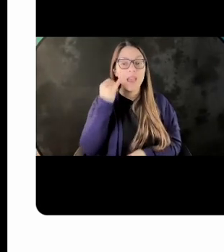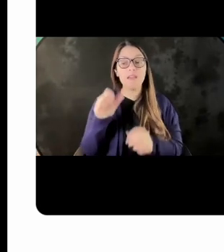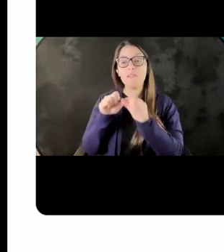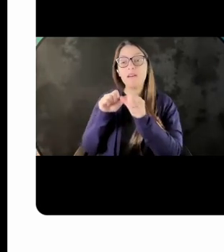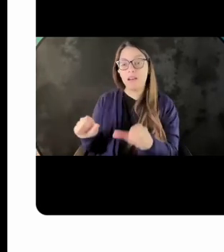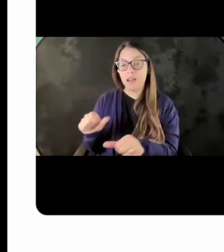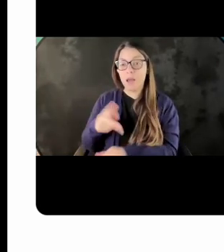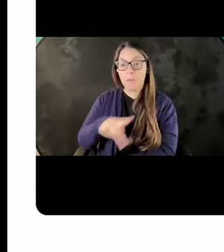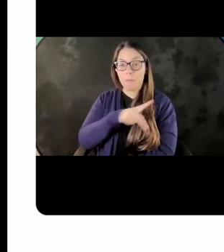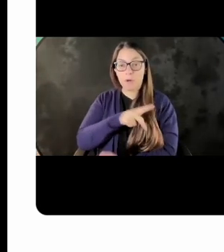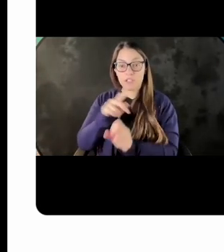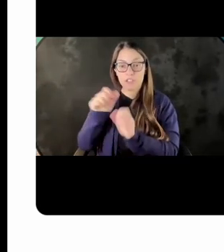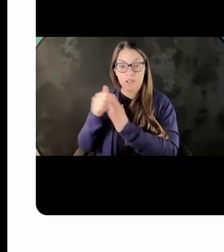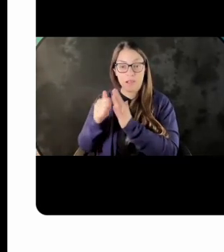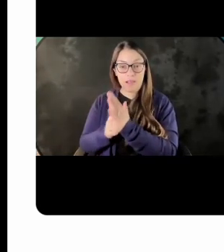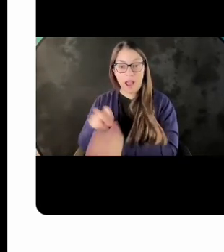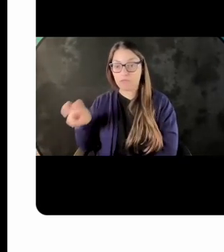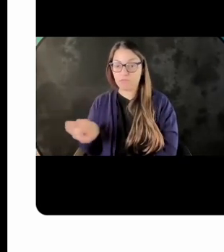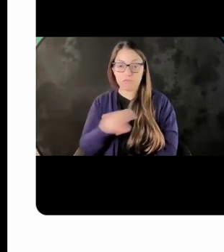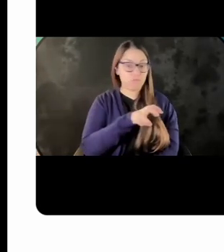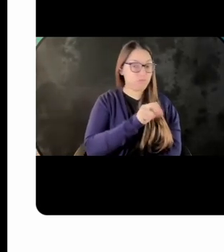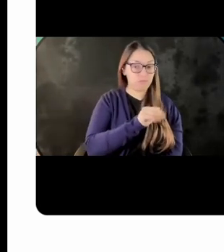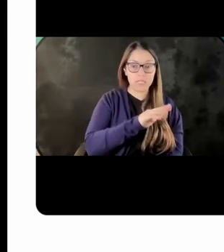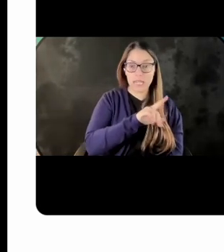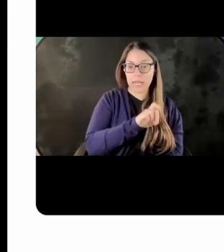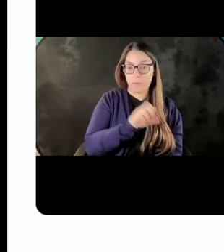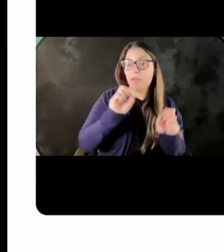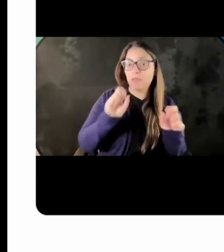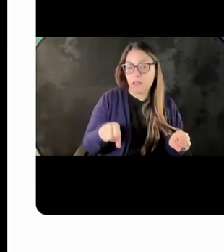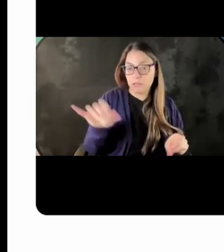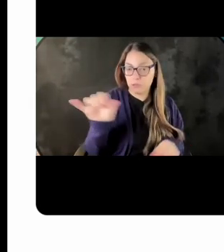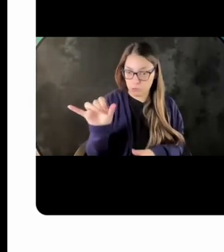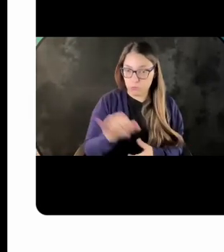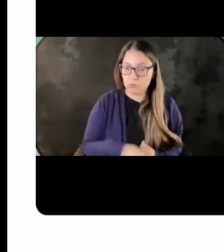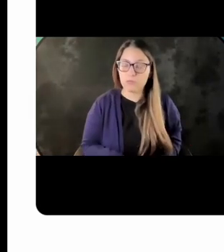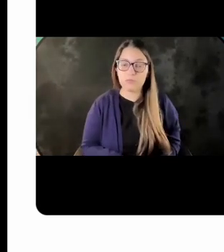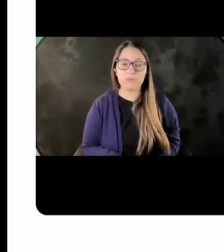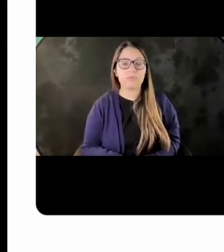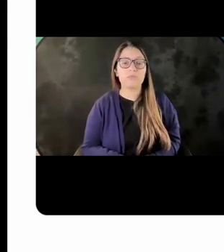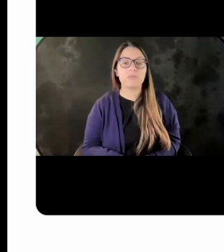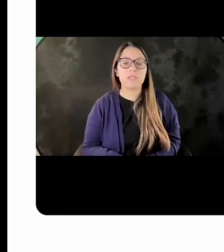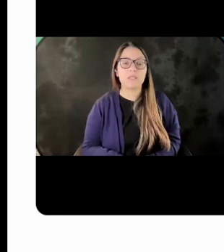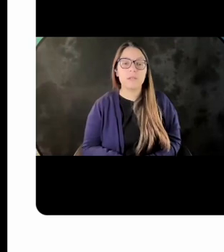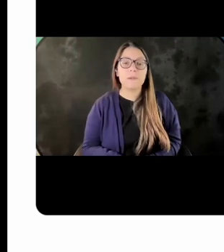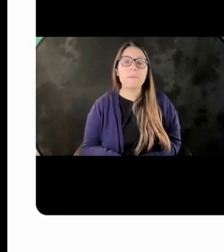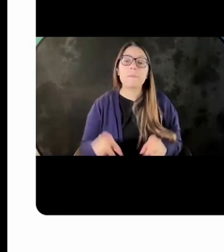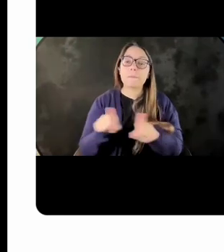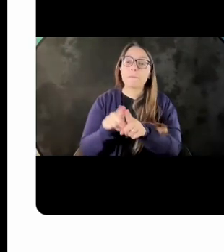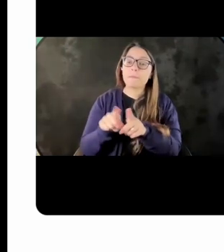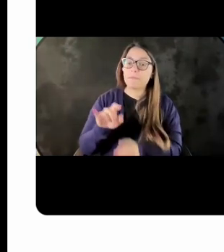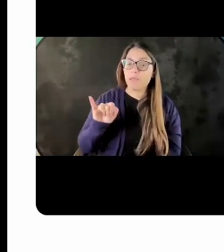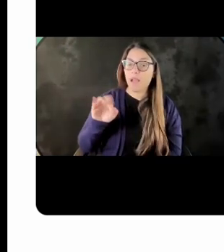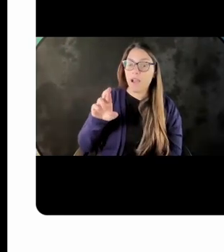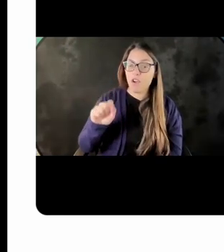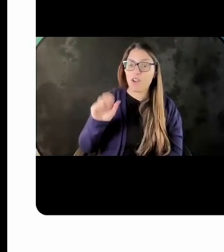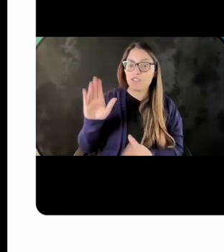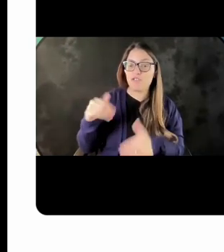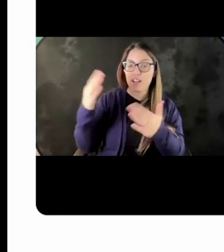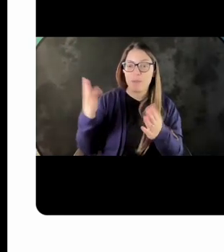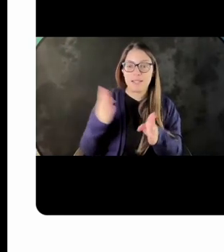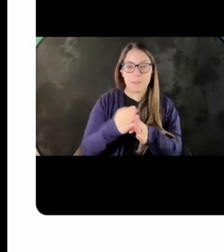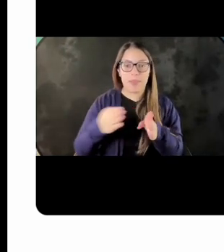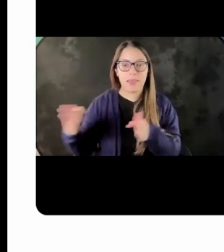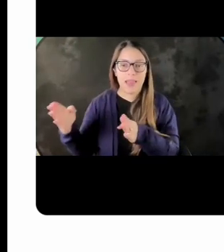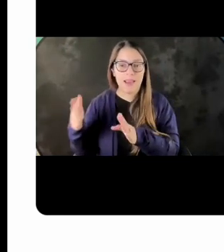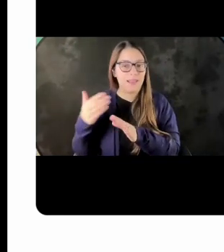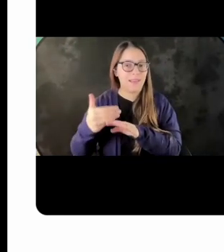your ABLE account, whichever way it gets into your ABLE account. Finally, the IRS recommends planning ahead so that your return